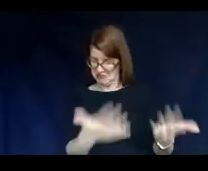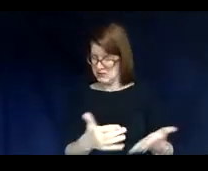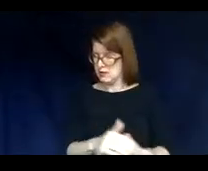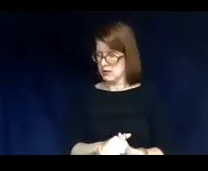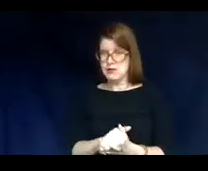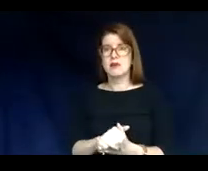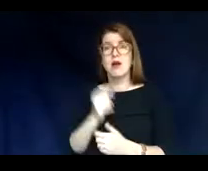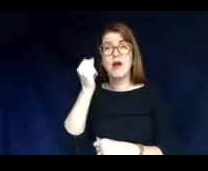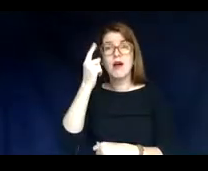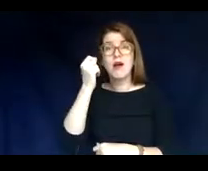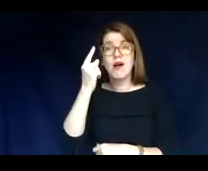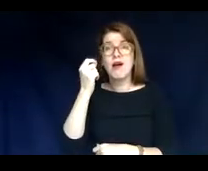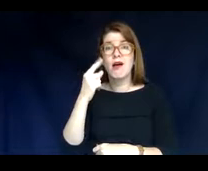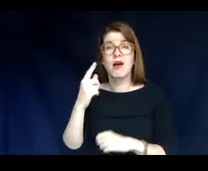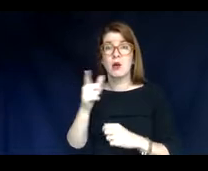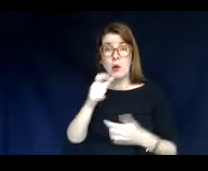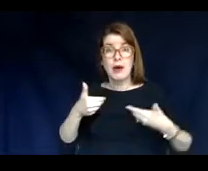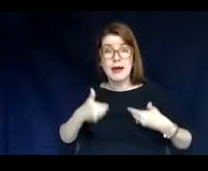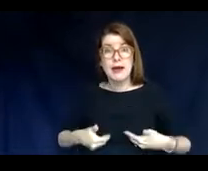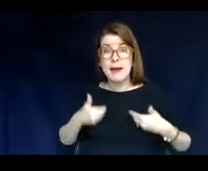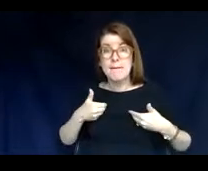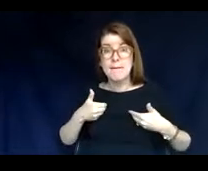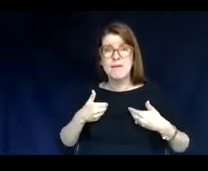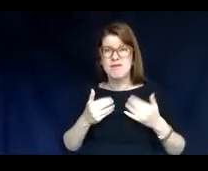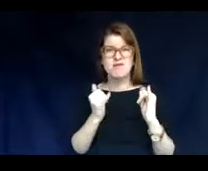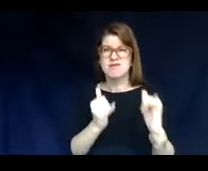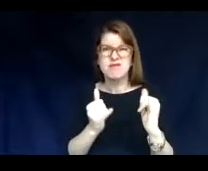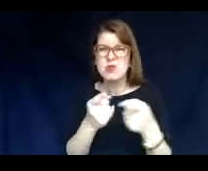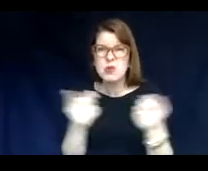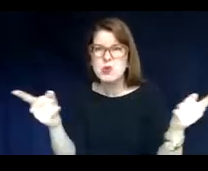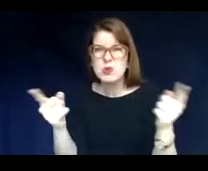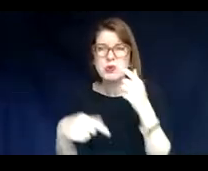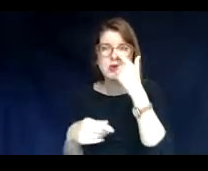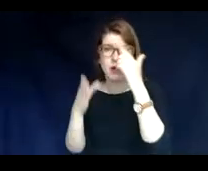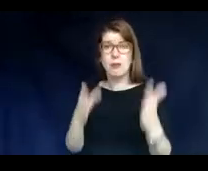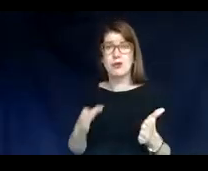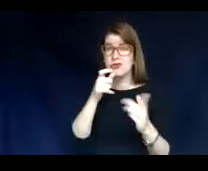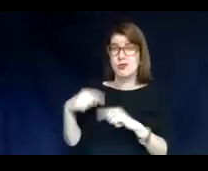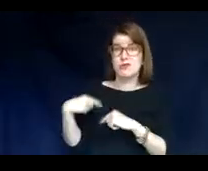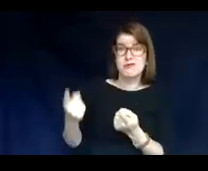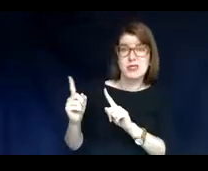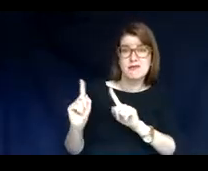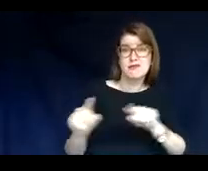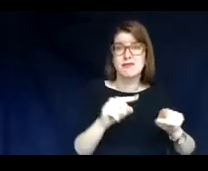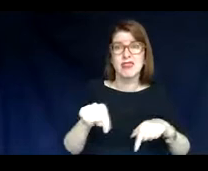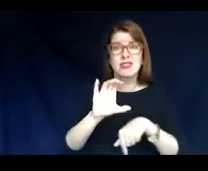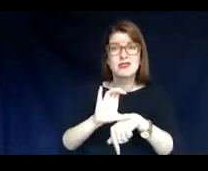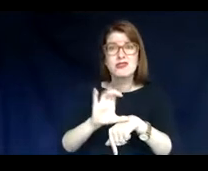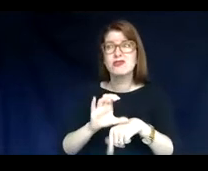You see, in the end, who I am is you. Somebody who's been going to this church for some time. Who